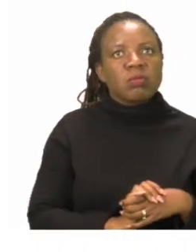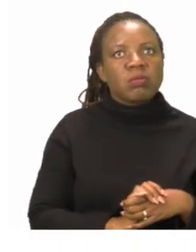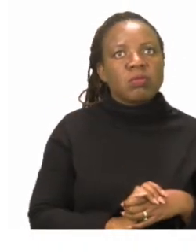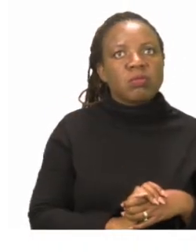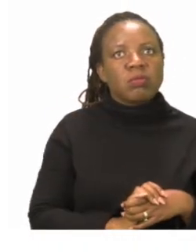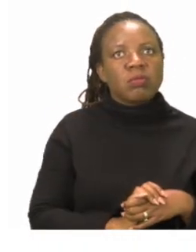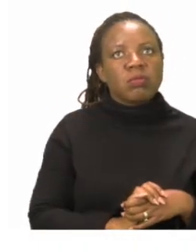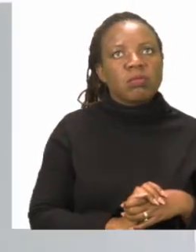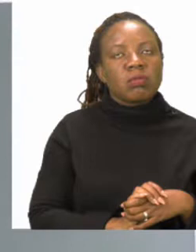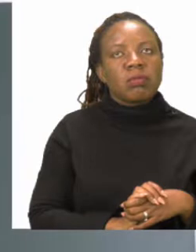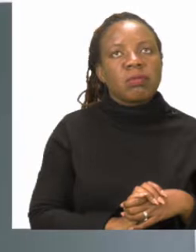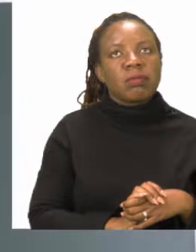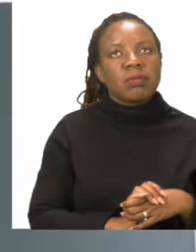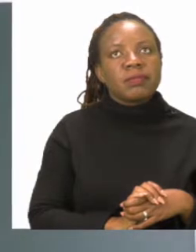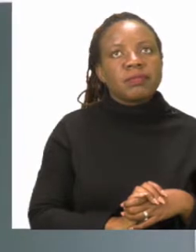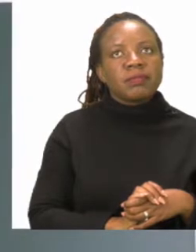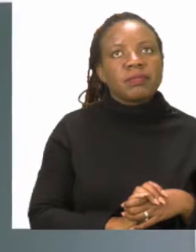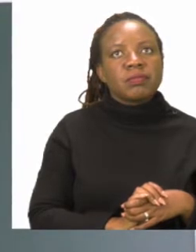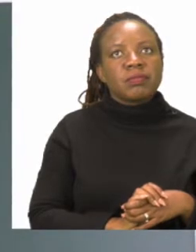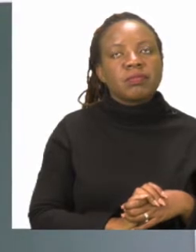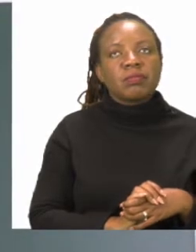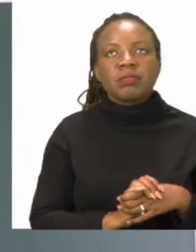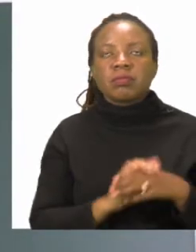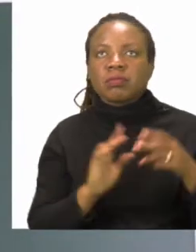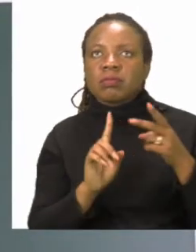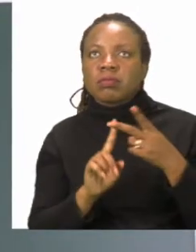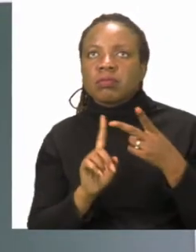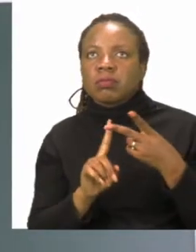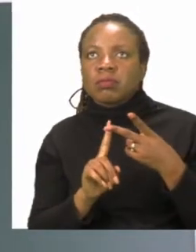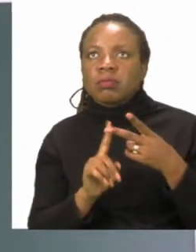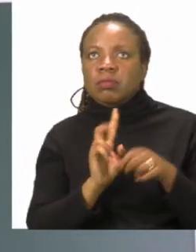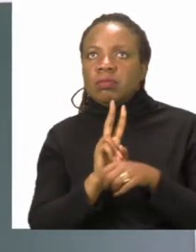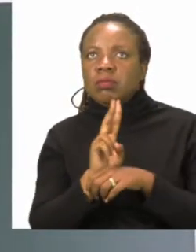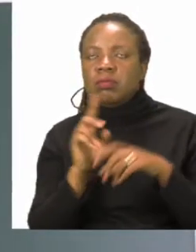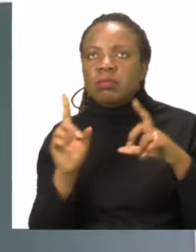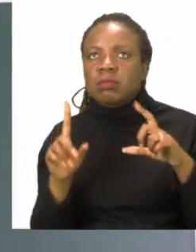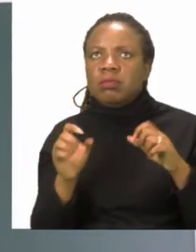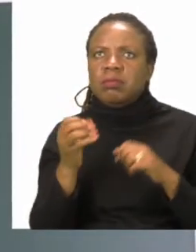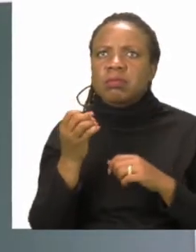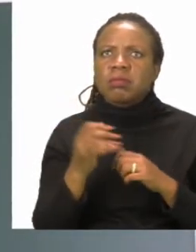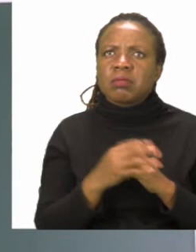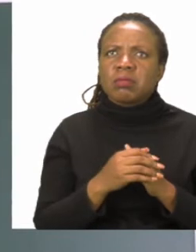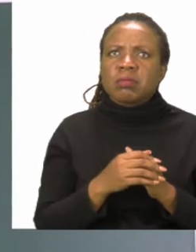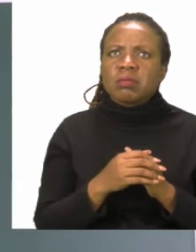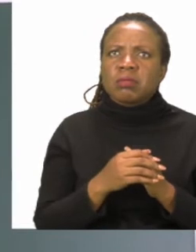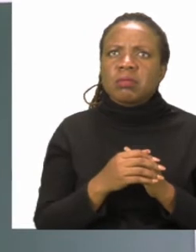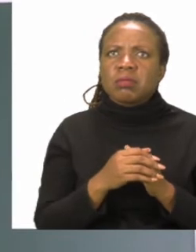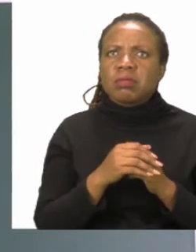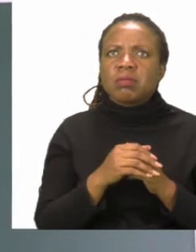next picture. The next picture on the board, I want us to